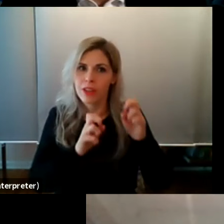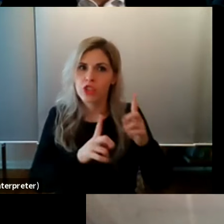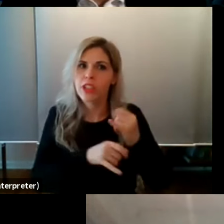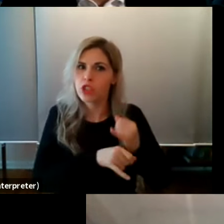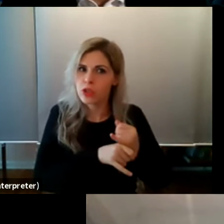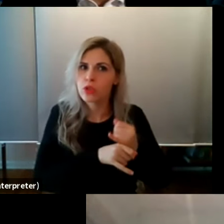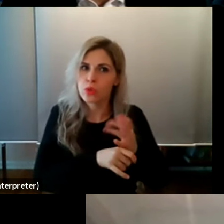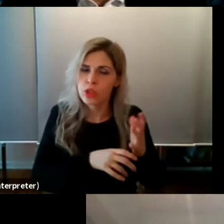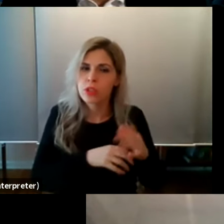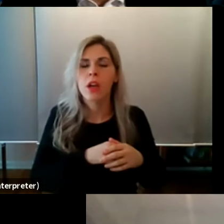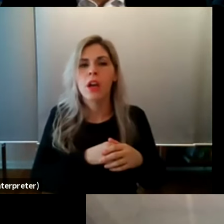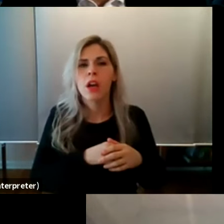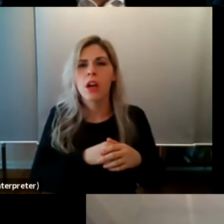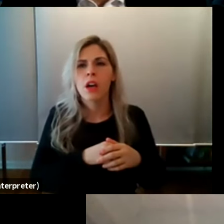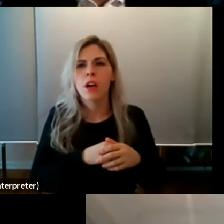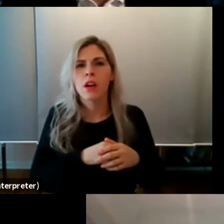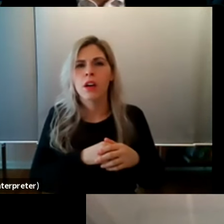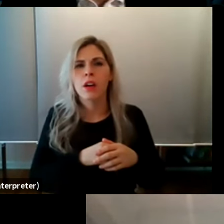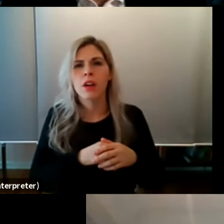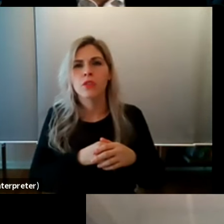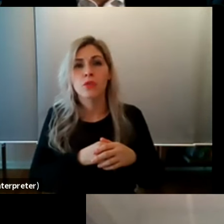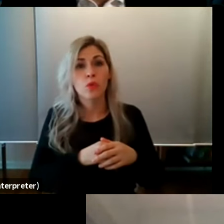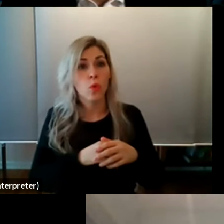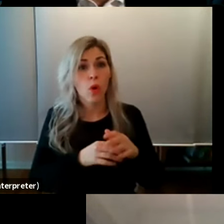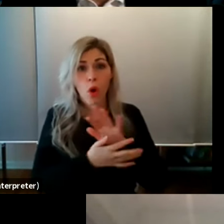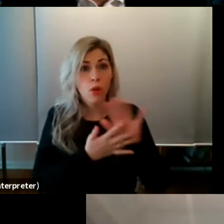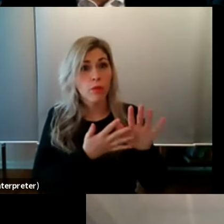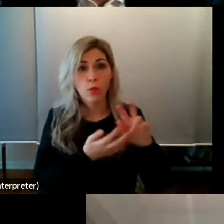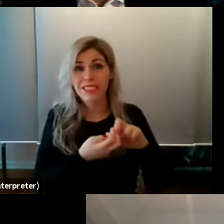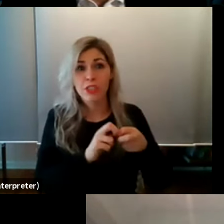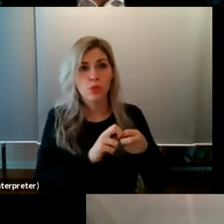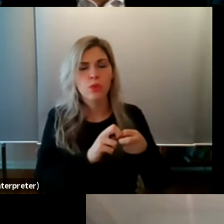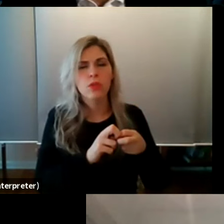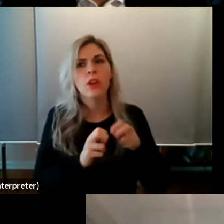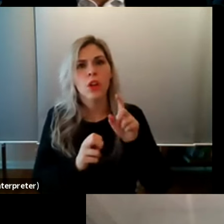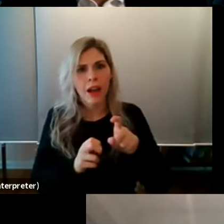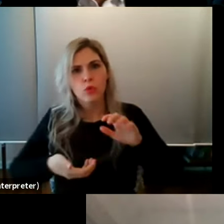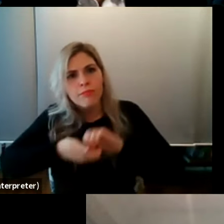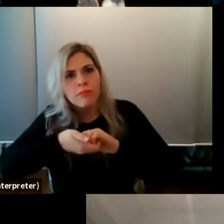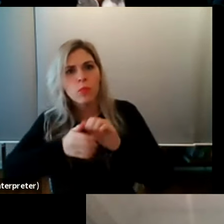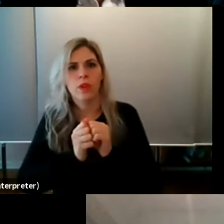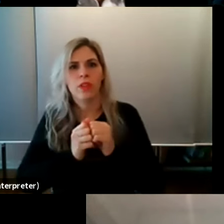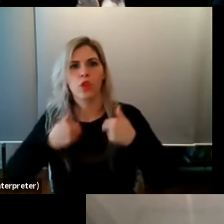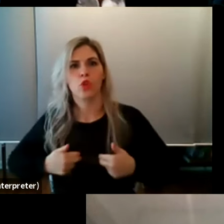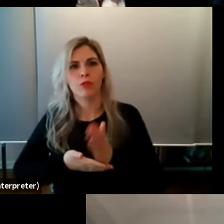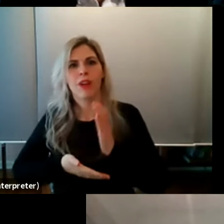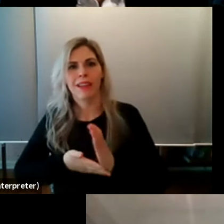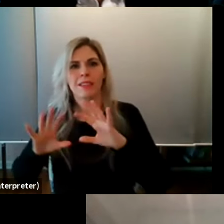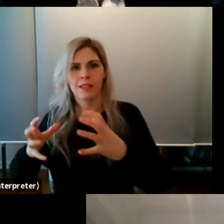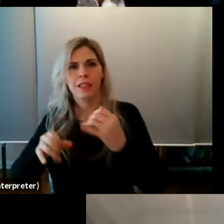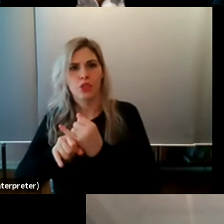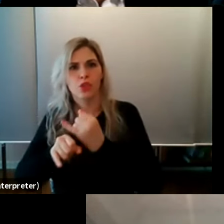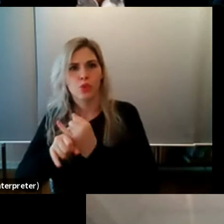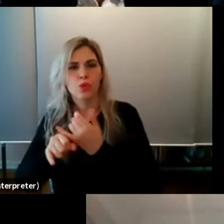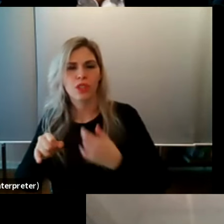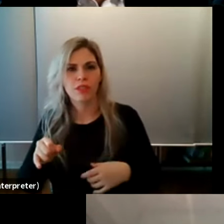to address these issues with human rights bodies in their countries and make sure that if their country is a country that is